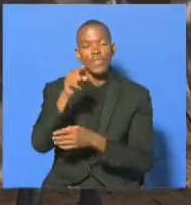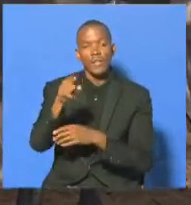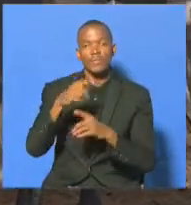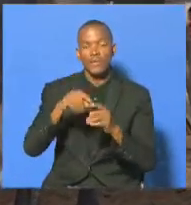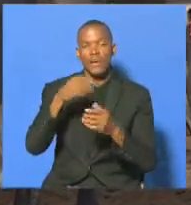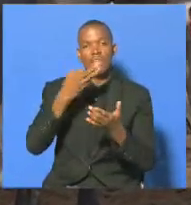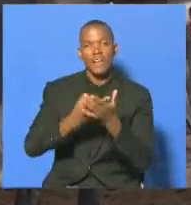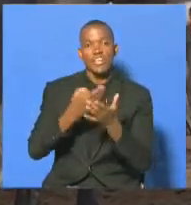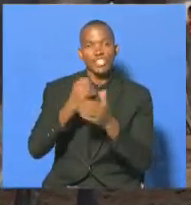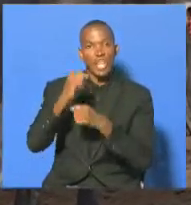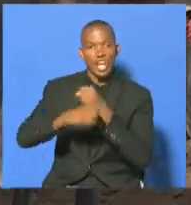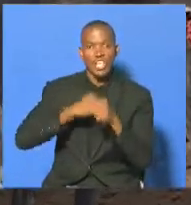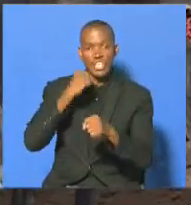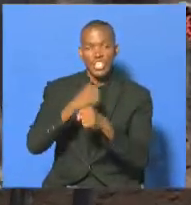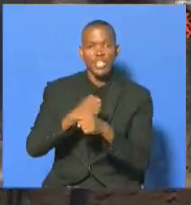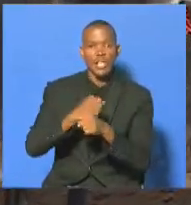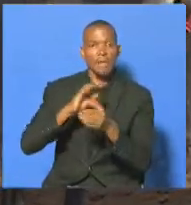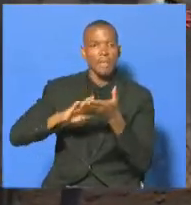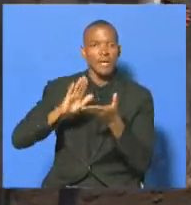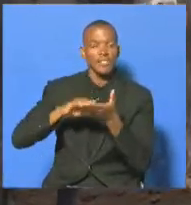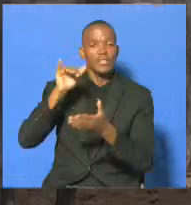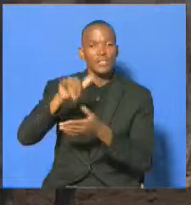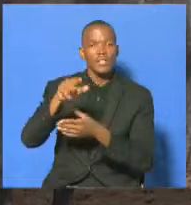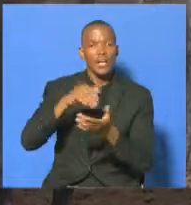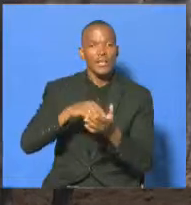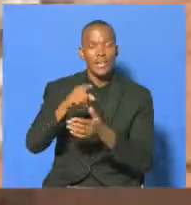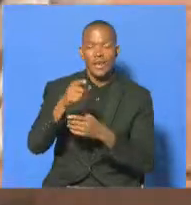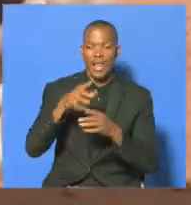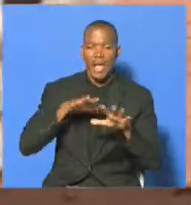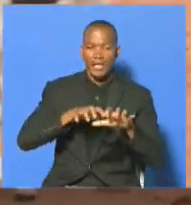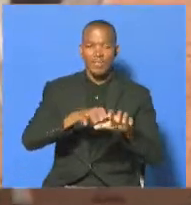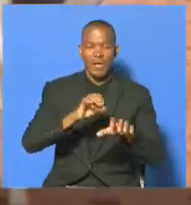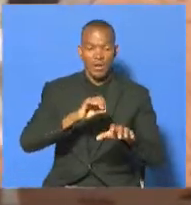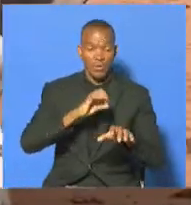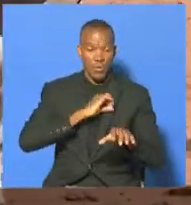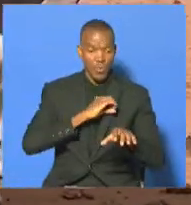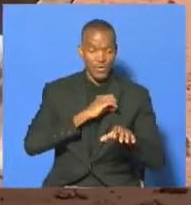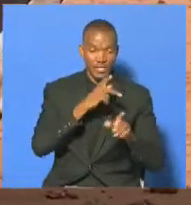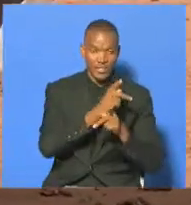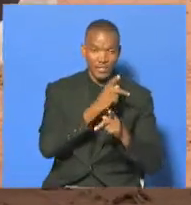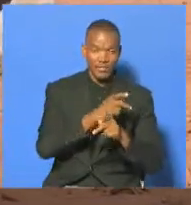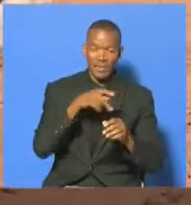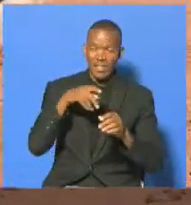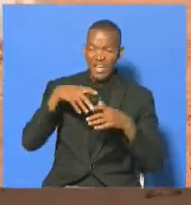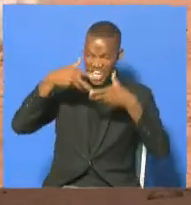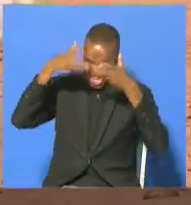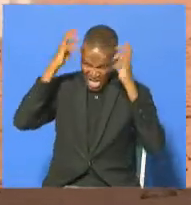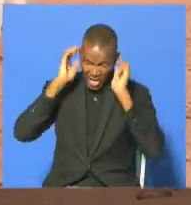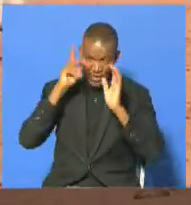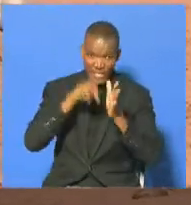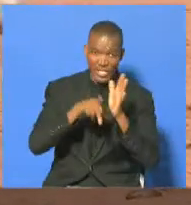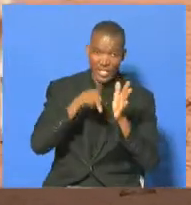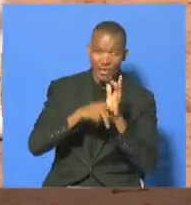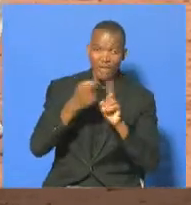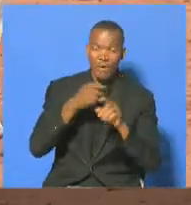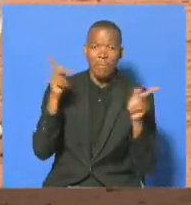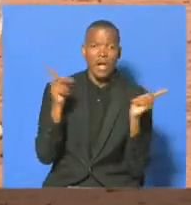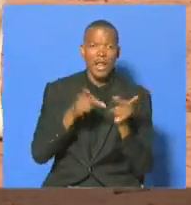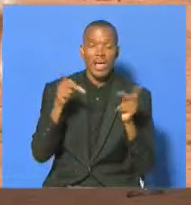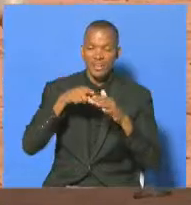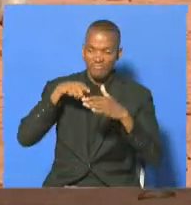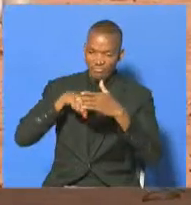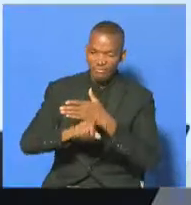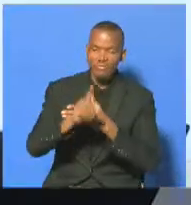2023-2024 financial year. She says majority of the livestock was killed by lions that had escaped from Galagadi